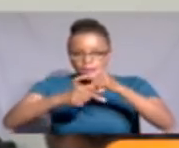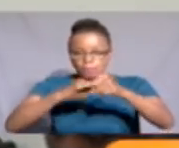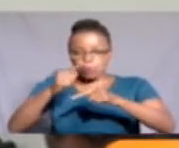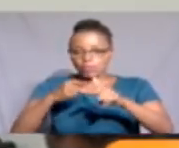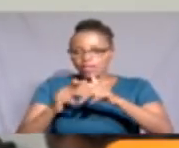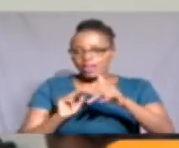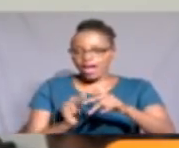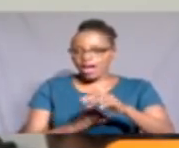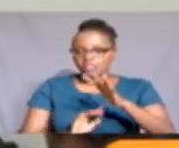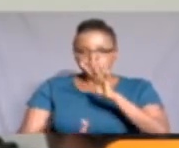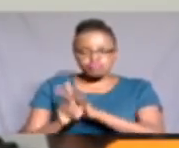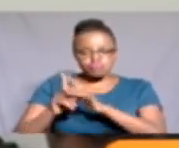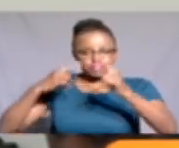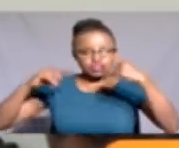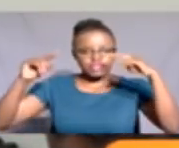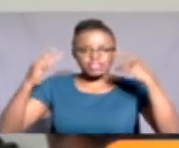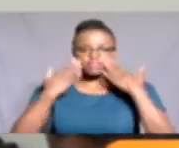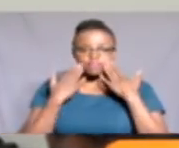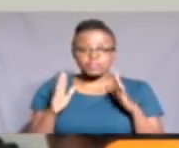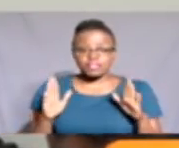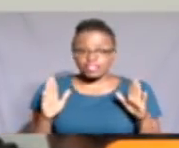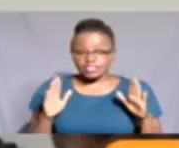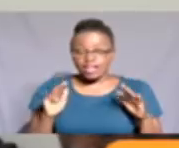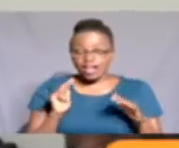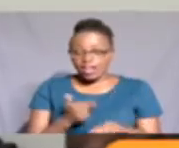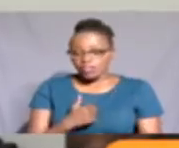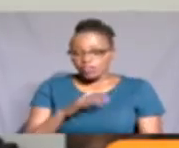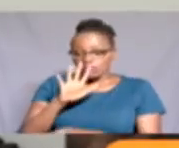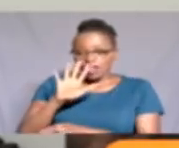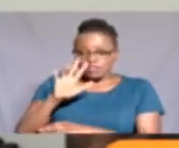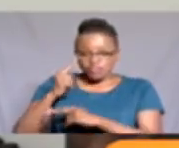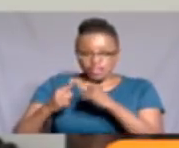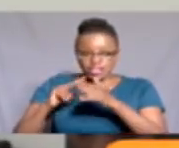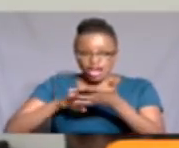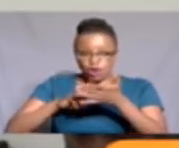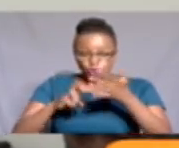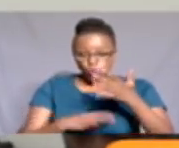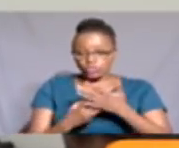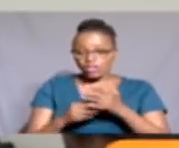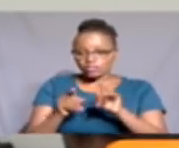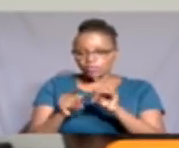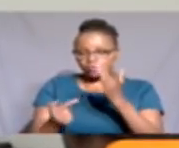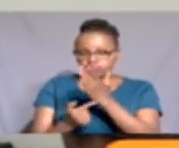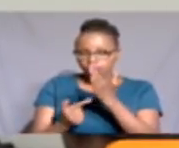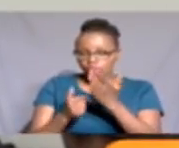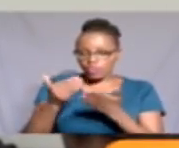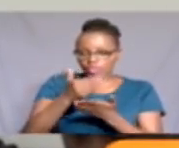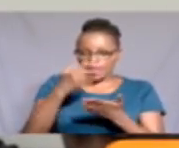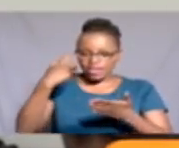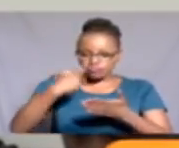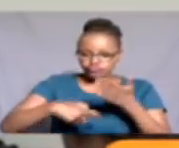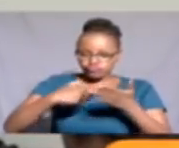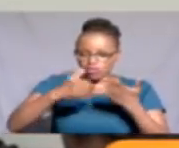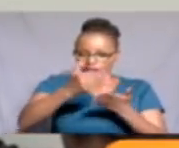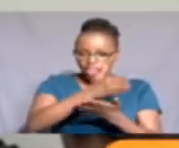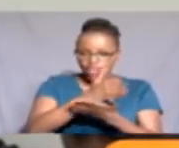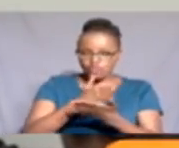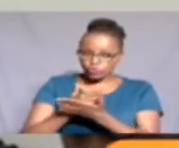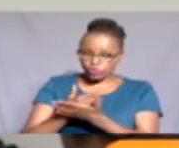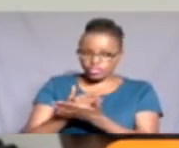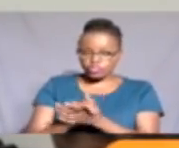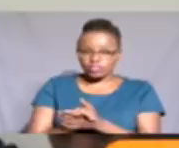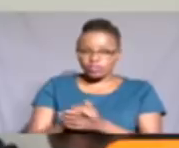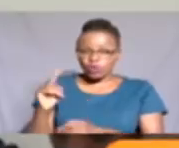emerged successful, so we were engaged on a five-year contract to automate the revenue collection services, one of